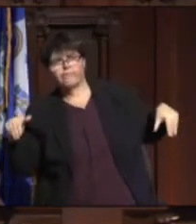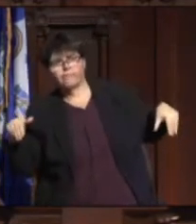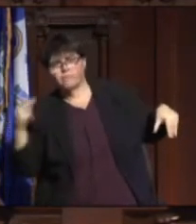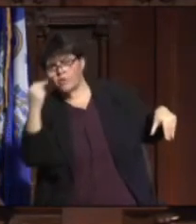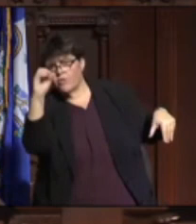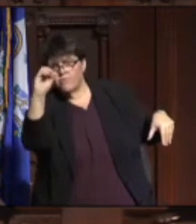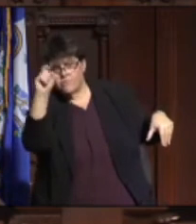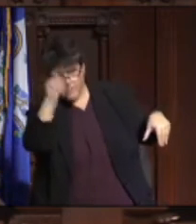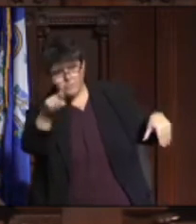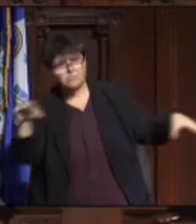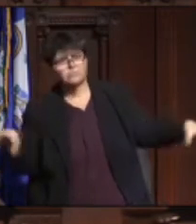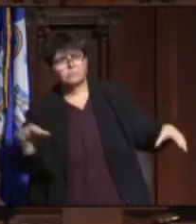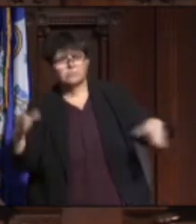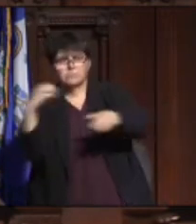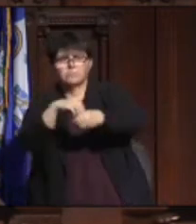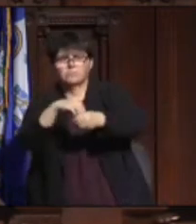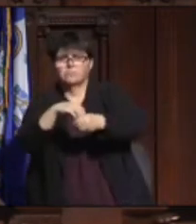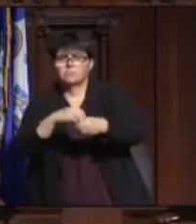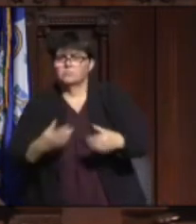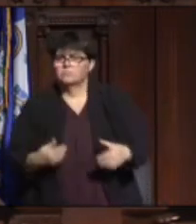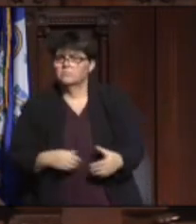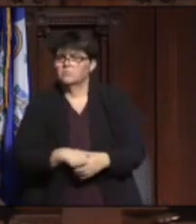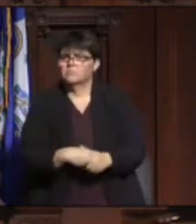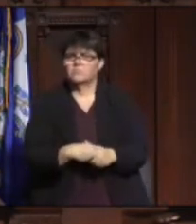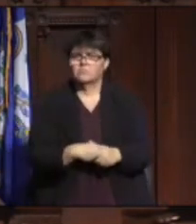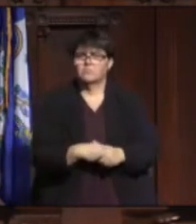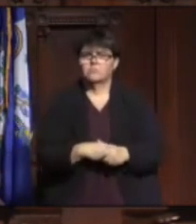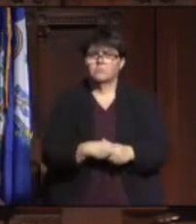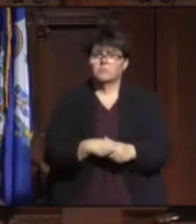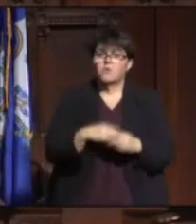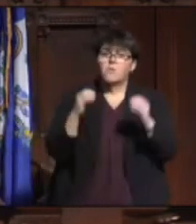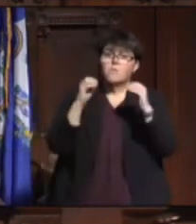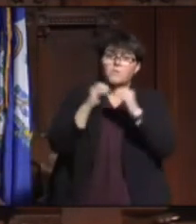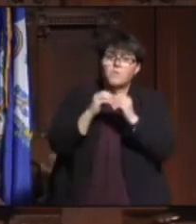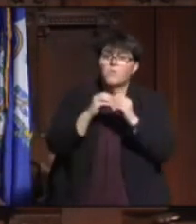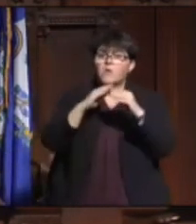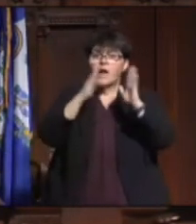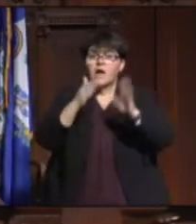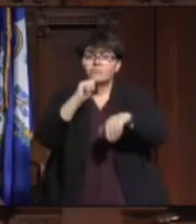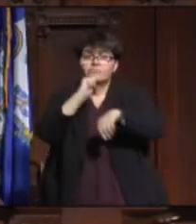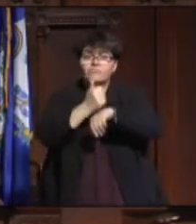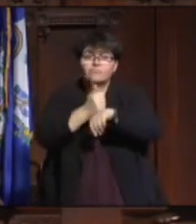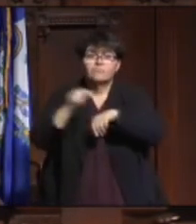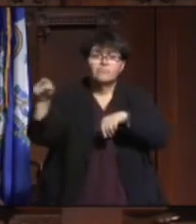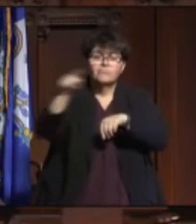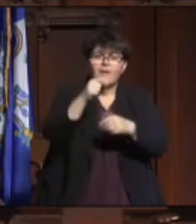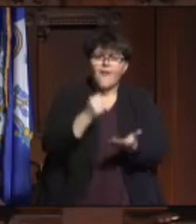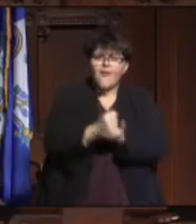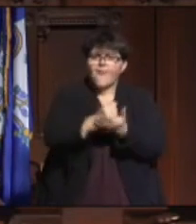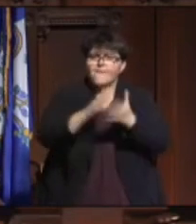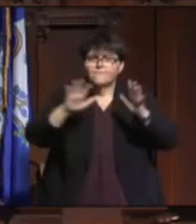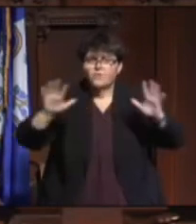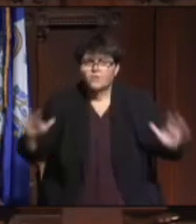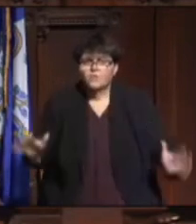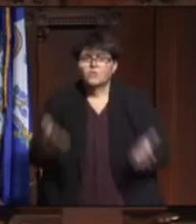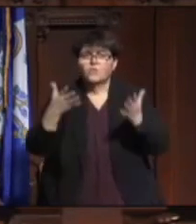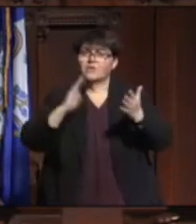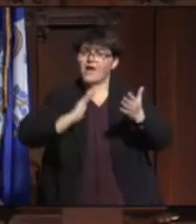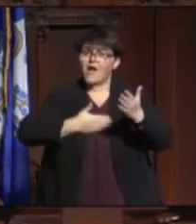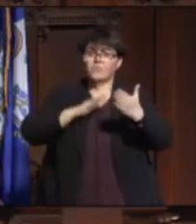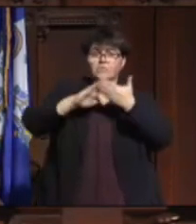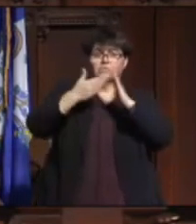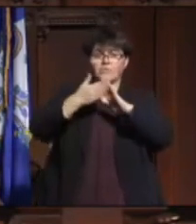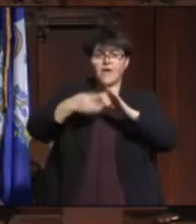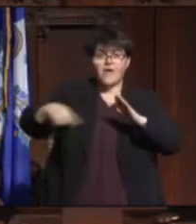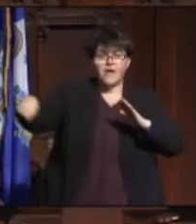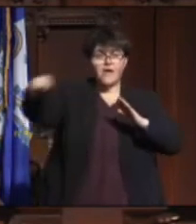So more workforce housing in our downtown areas, that will energize our cities, most of which, by the way, are much smaller than they were, say, 50 years ago. They